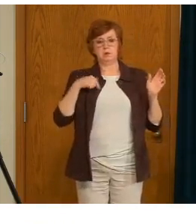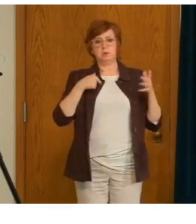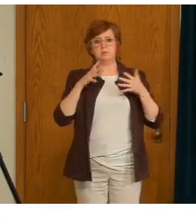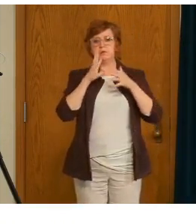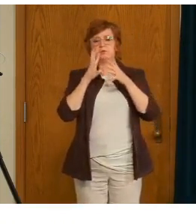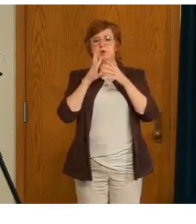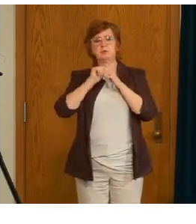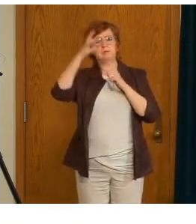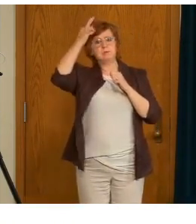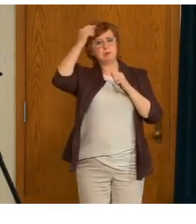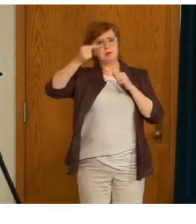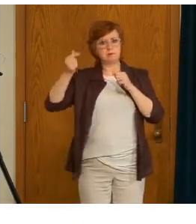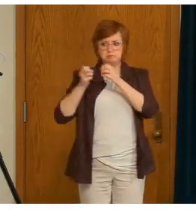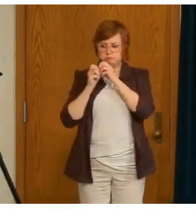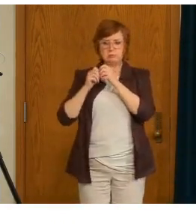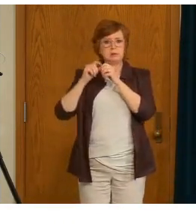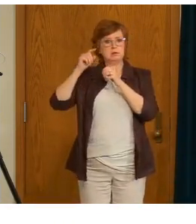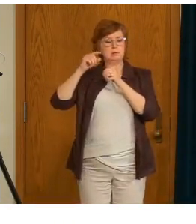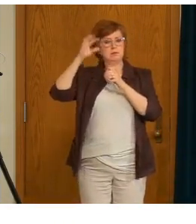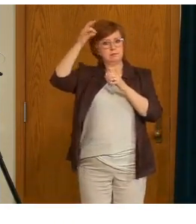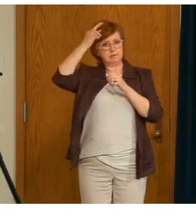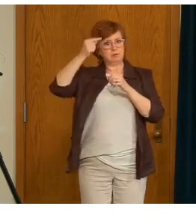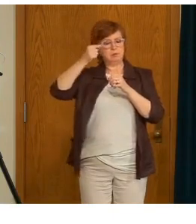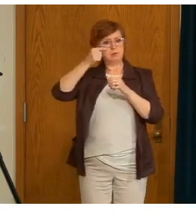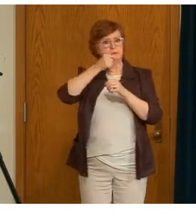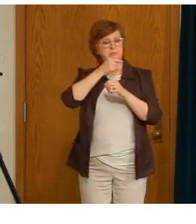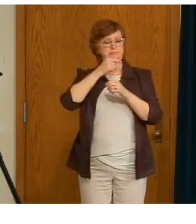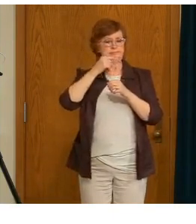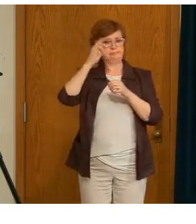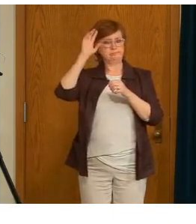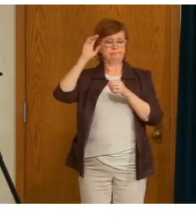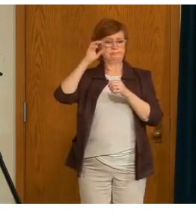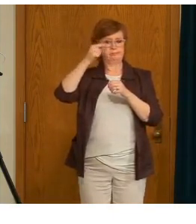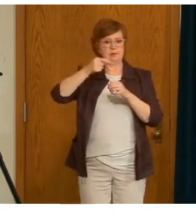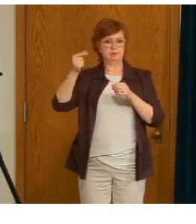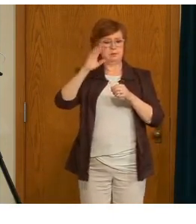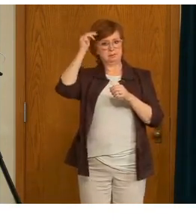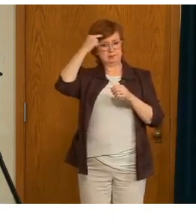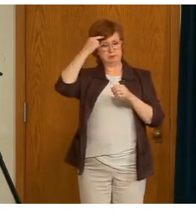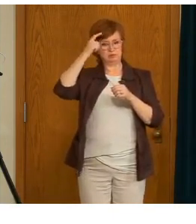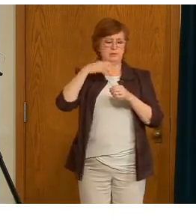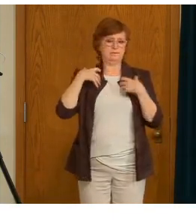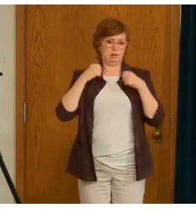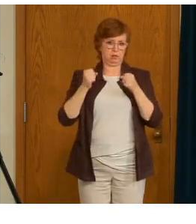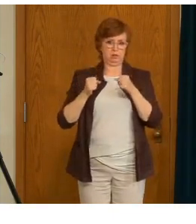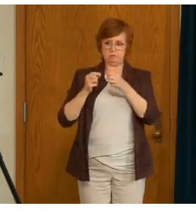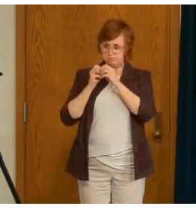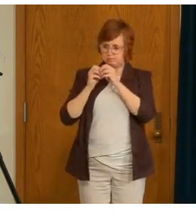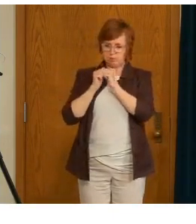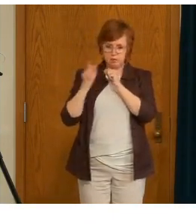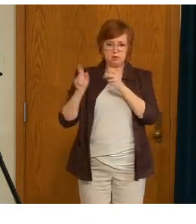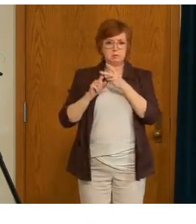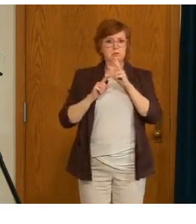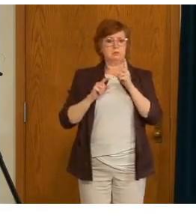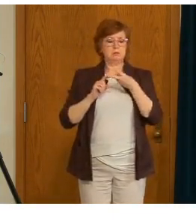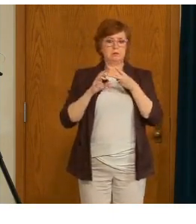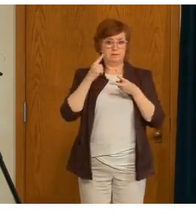Health. This is a concern, and it's not just a concern in Saskatchewan, it's across the country, to make sure that we have the second dose vaccines